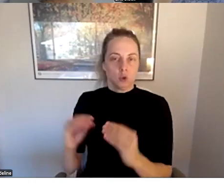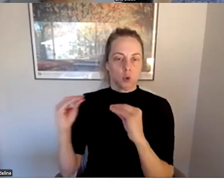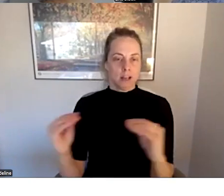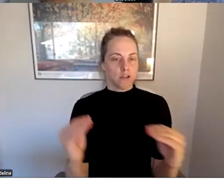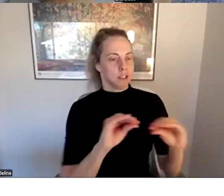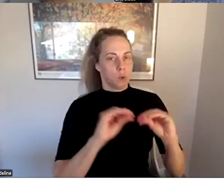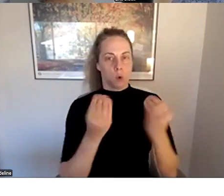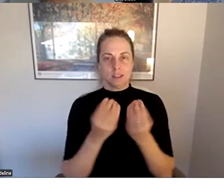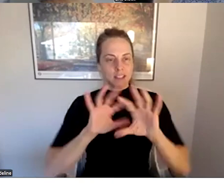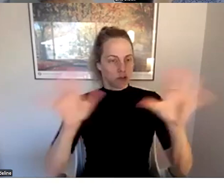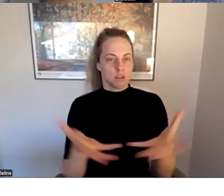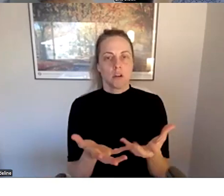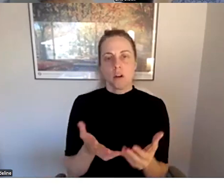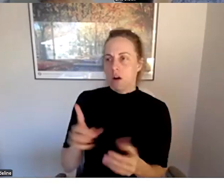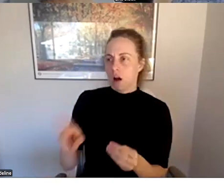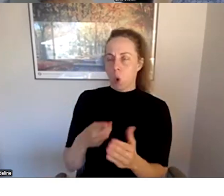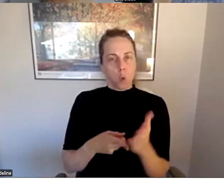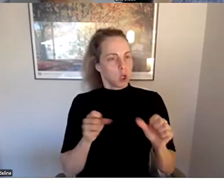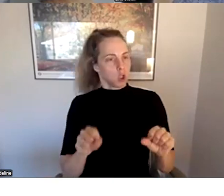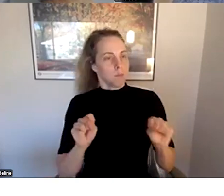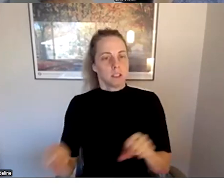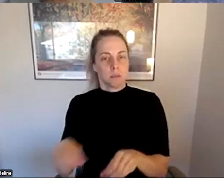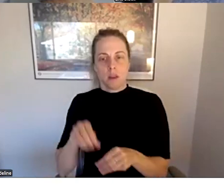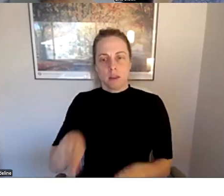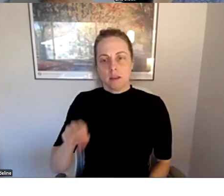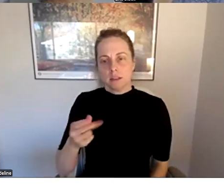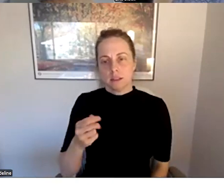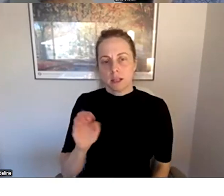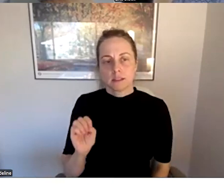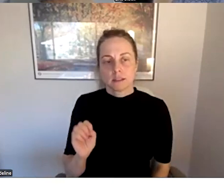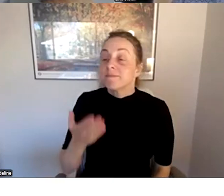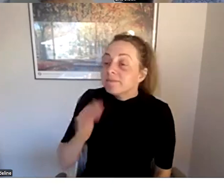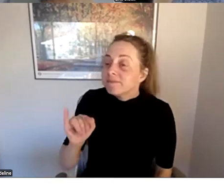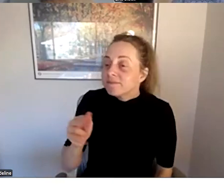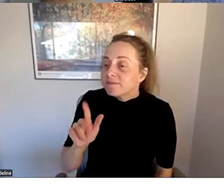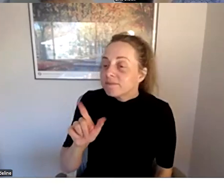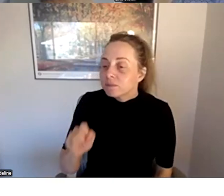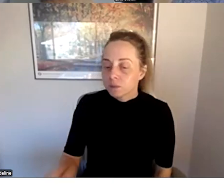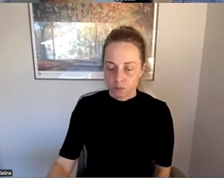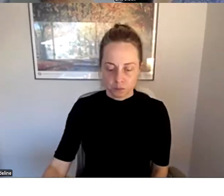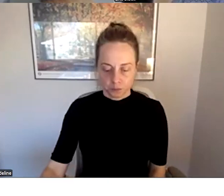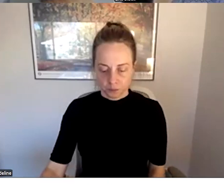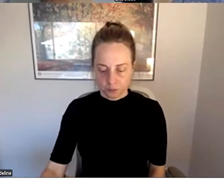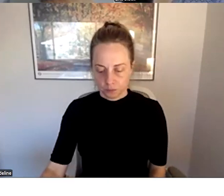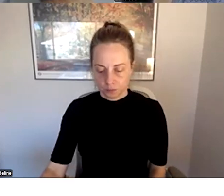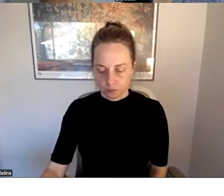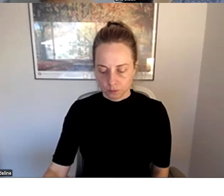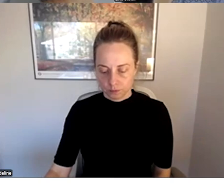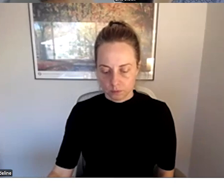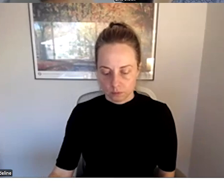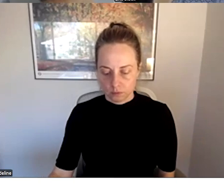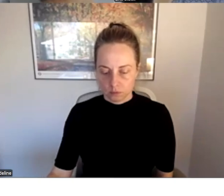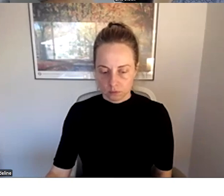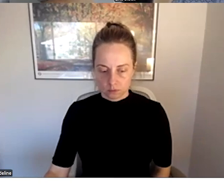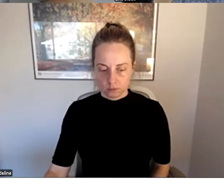organization around what could really be possible in this space. Thank you, Julie. Finally, Meredith.